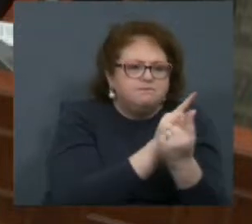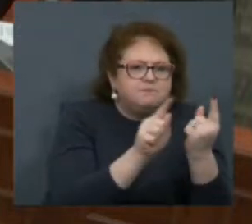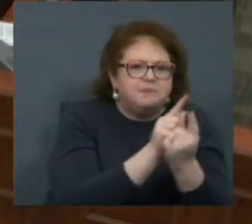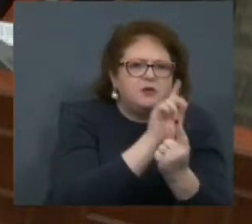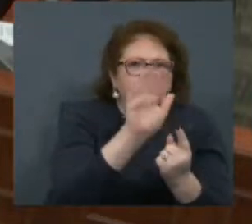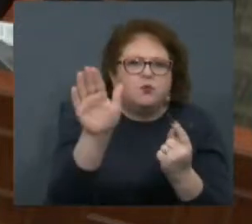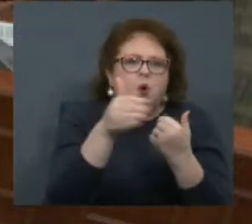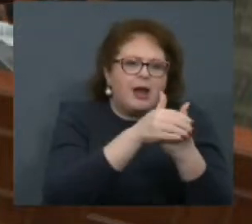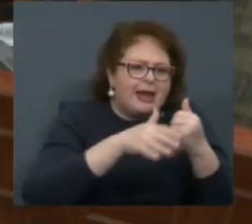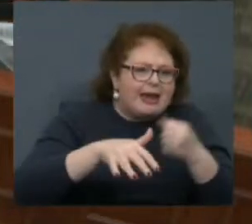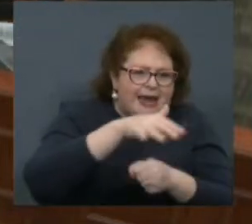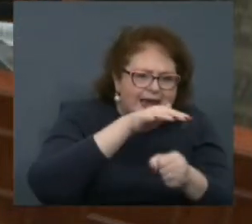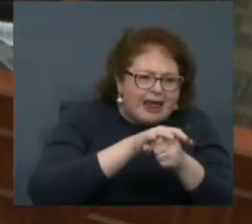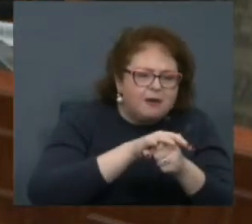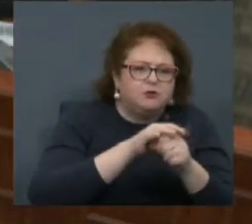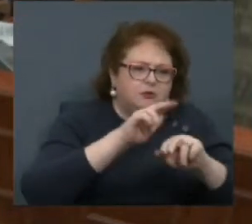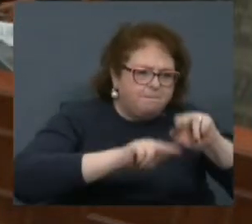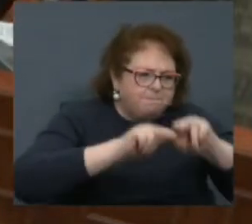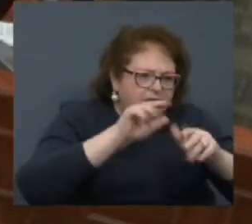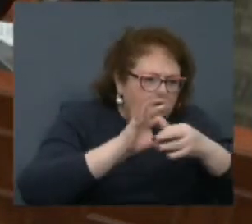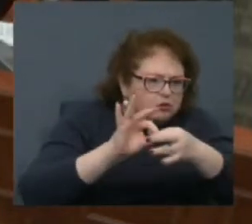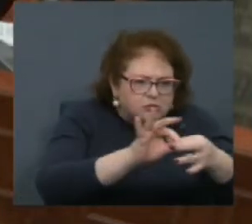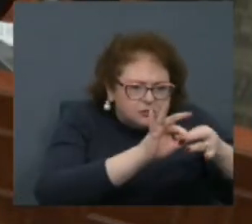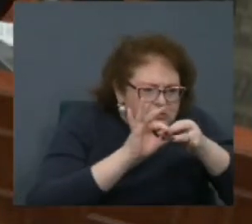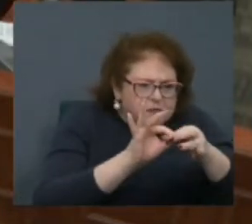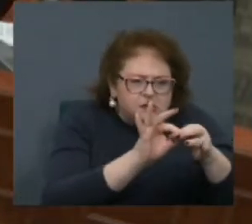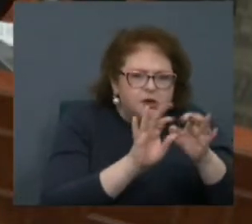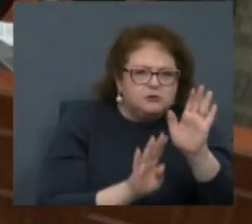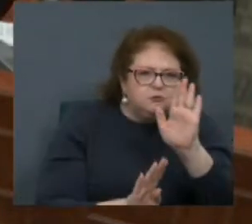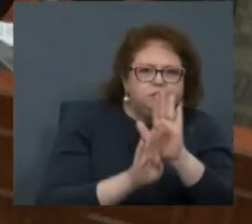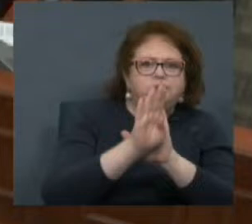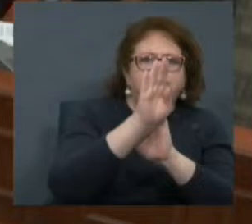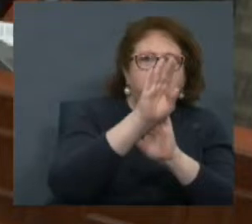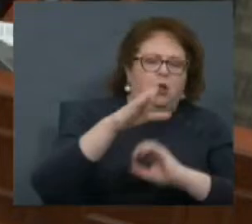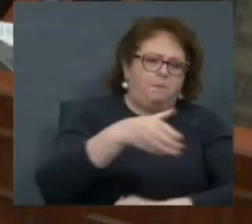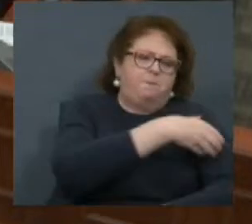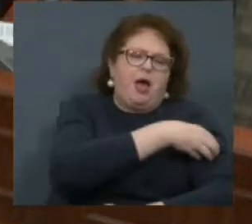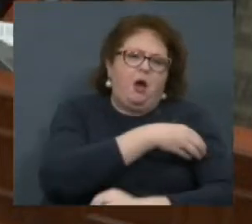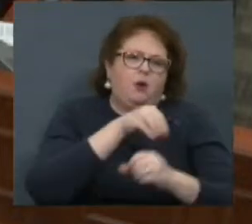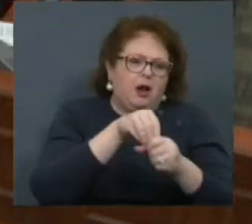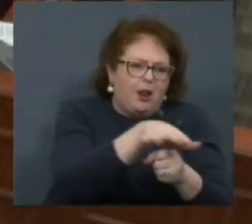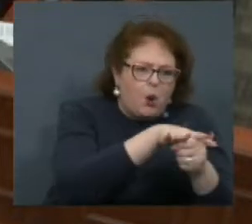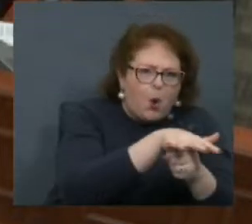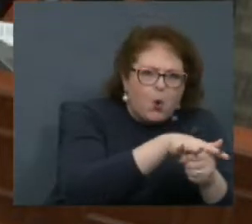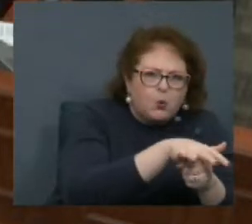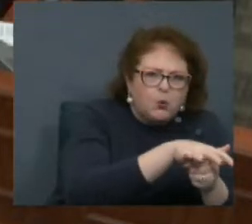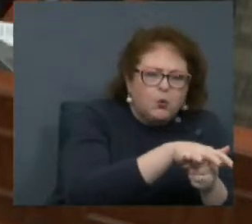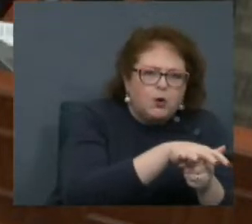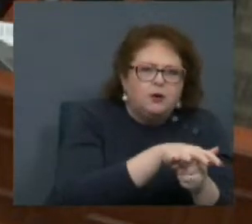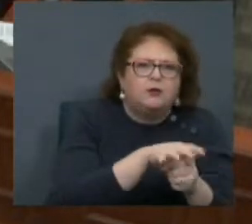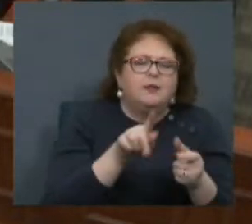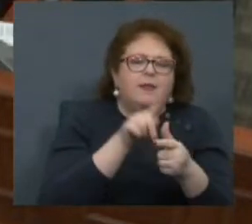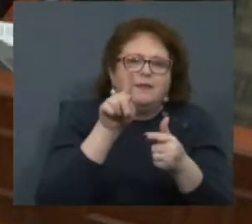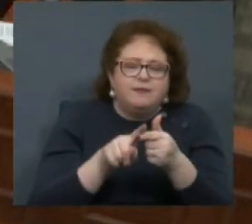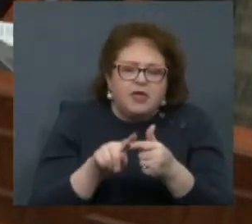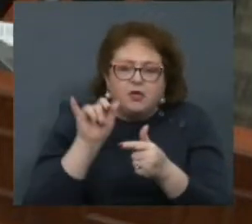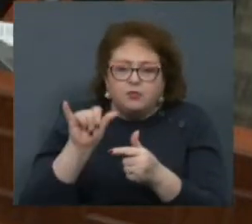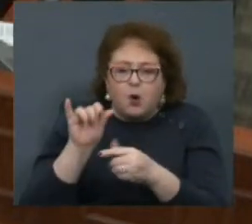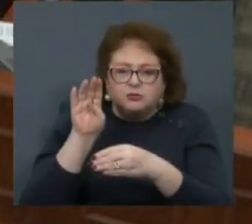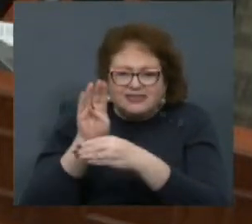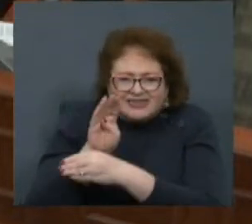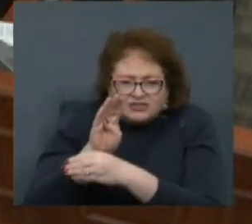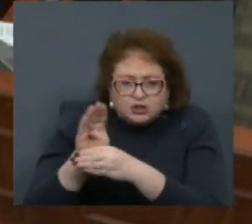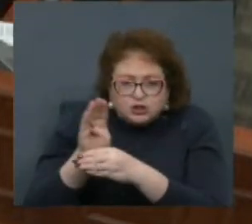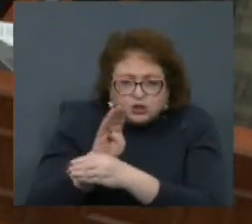together, and build local power. So after a little bit of that, I think that the institutions that they are